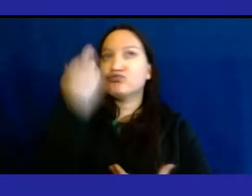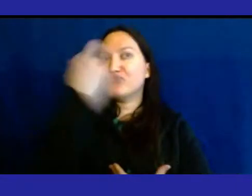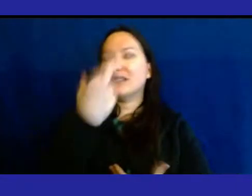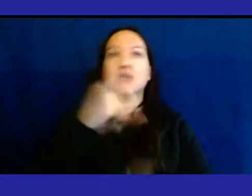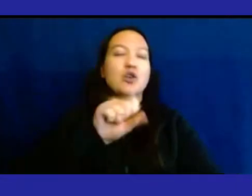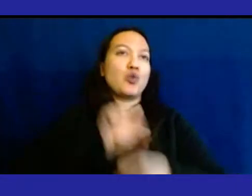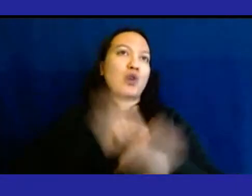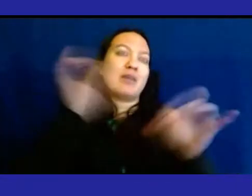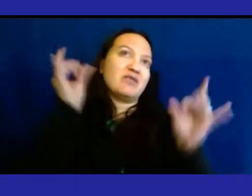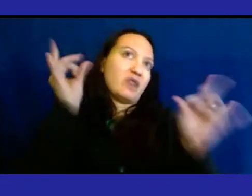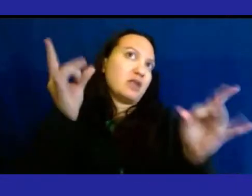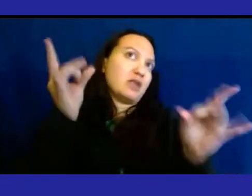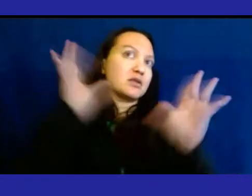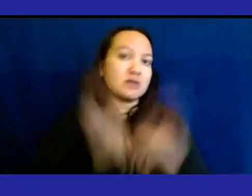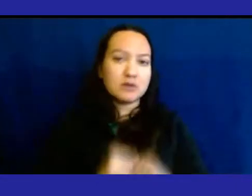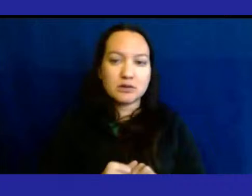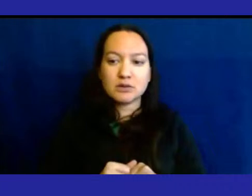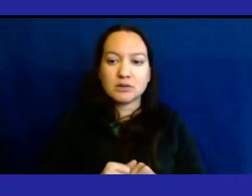violence. Okay.